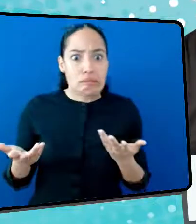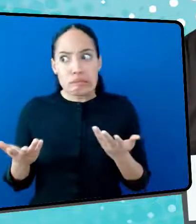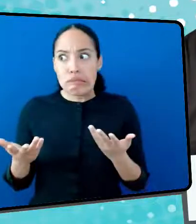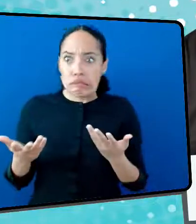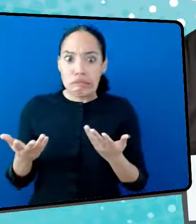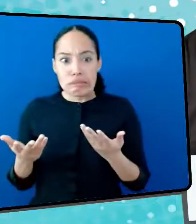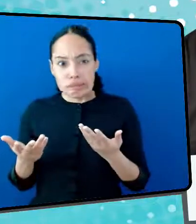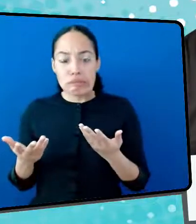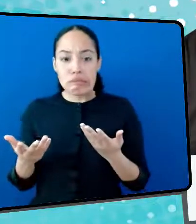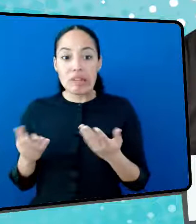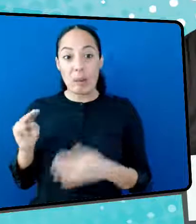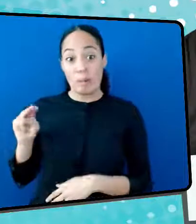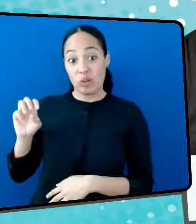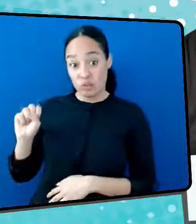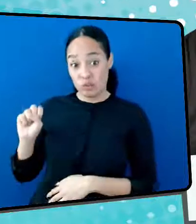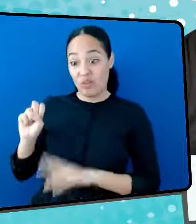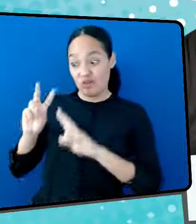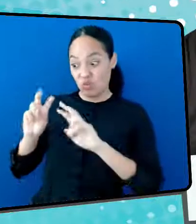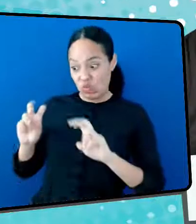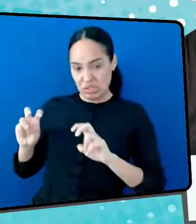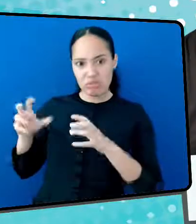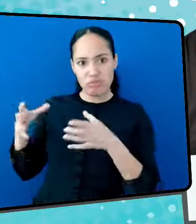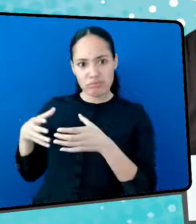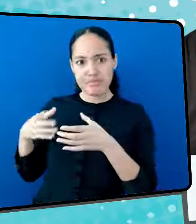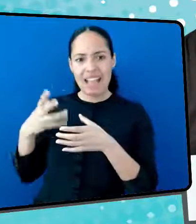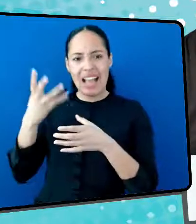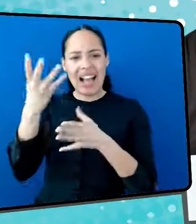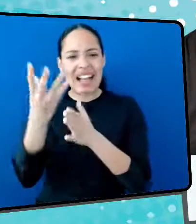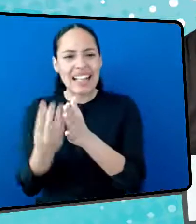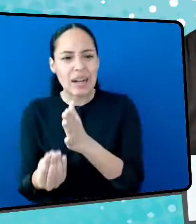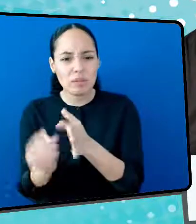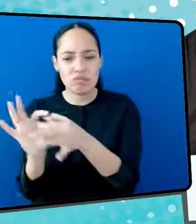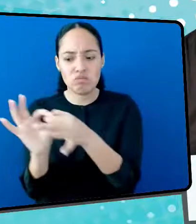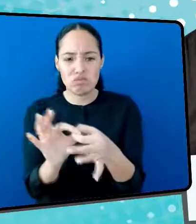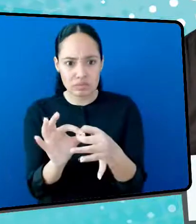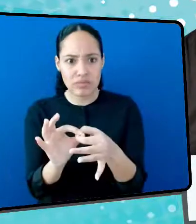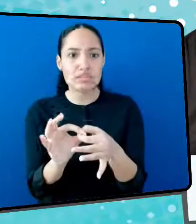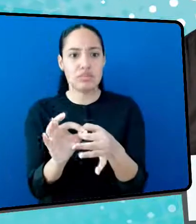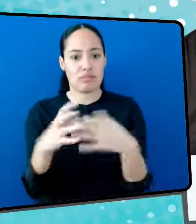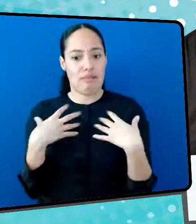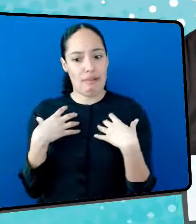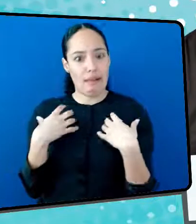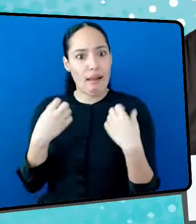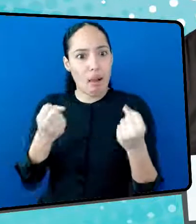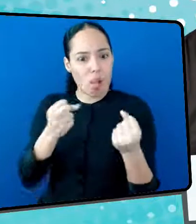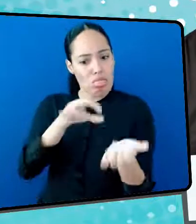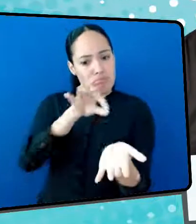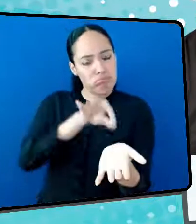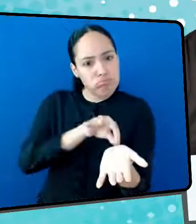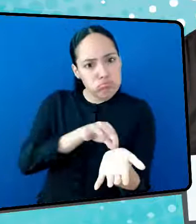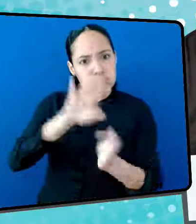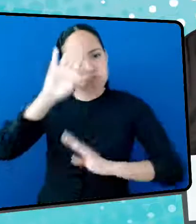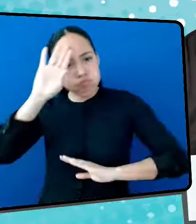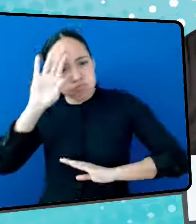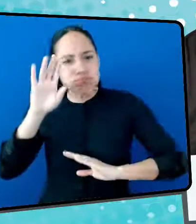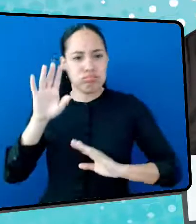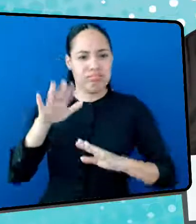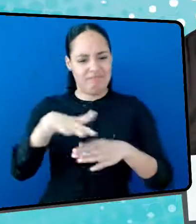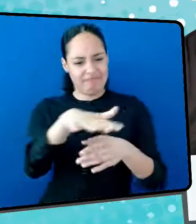Microsoft Research. Basically, how can Microsoft contribute more into the healthcare space? And that was my journey,